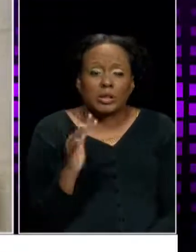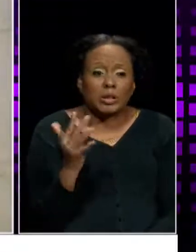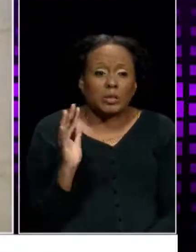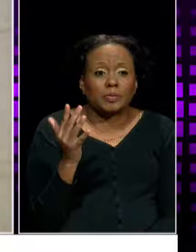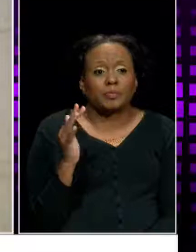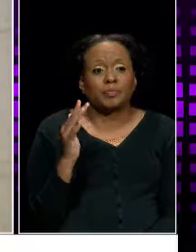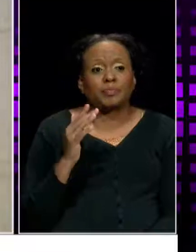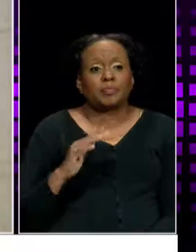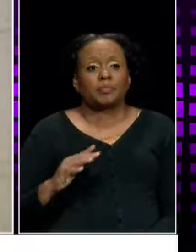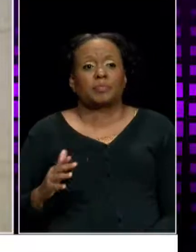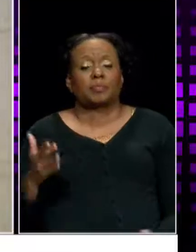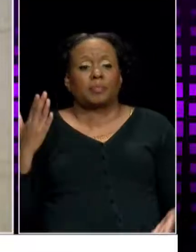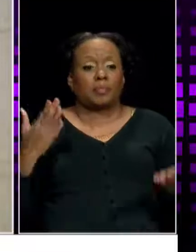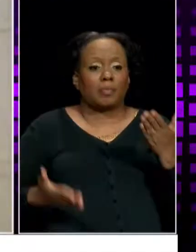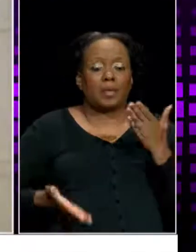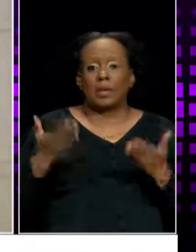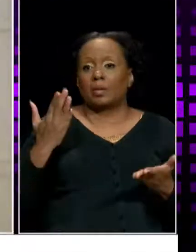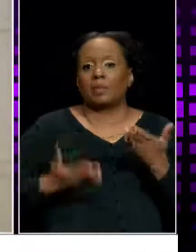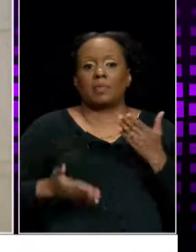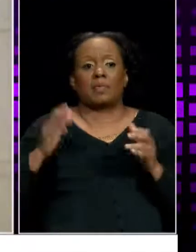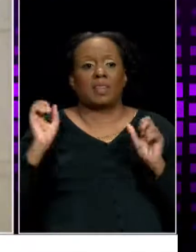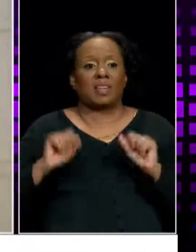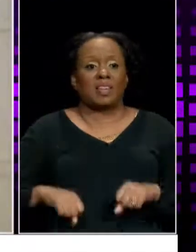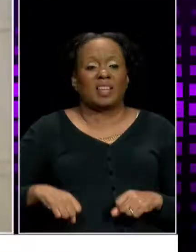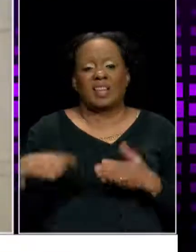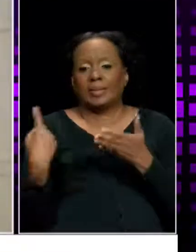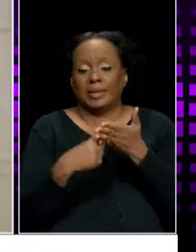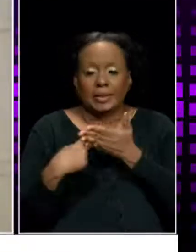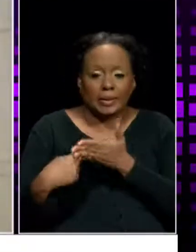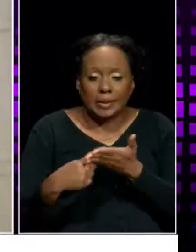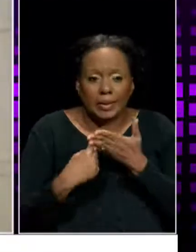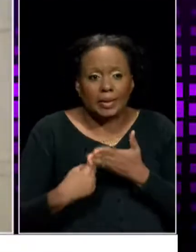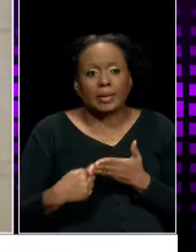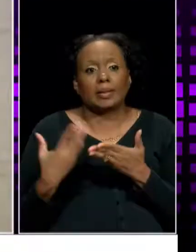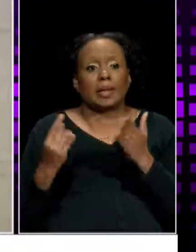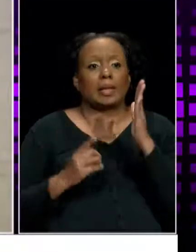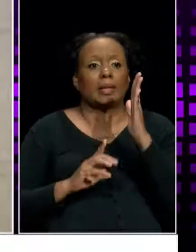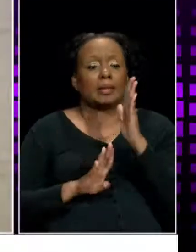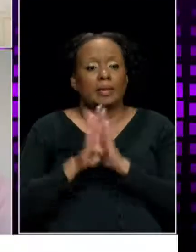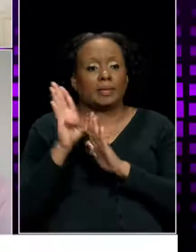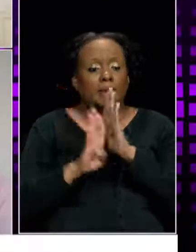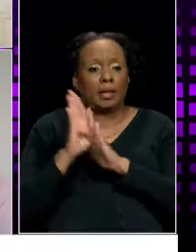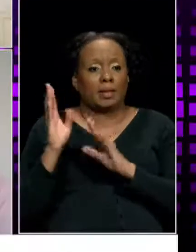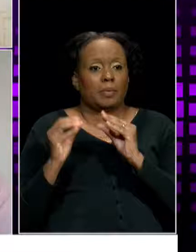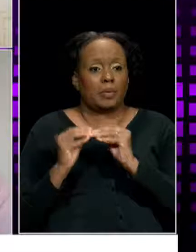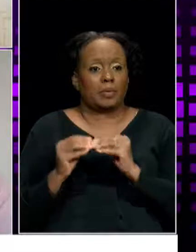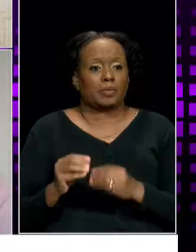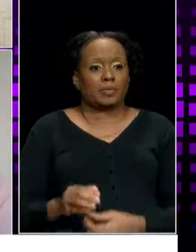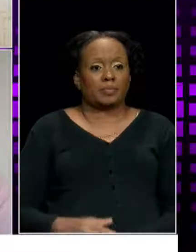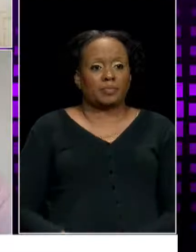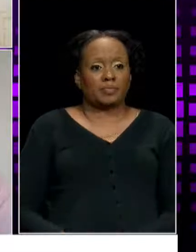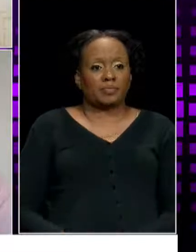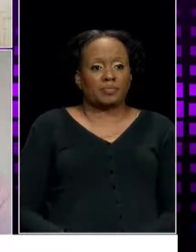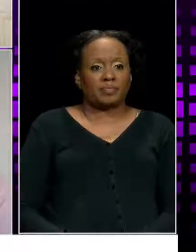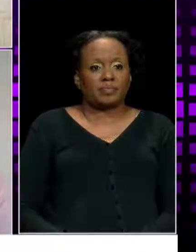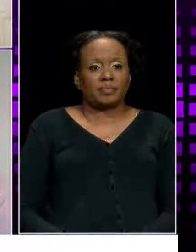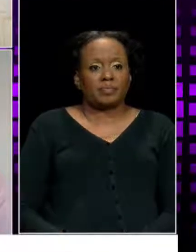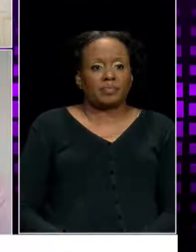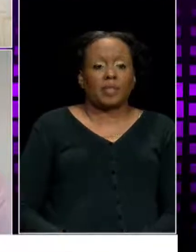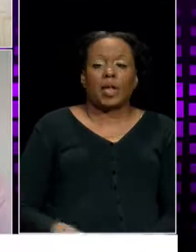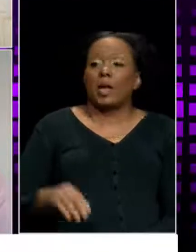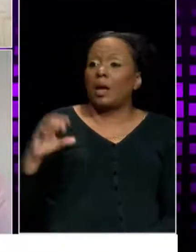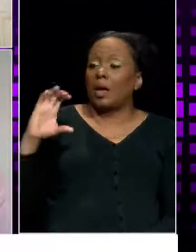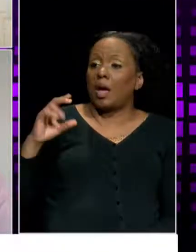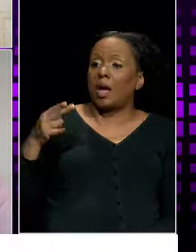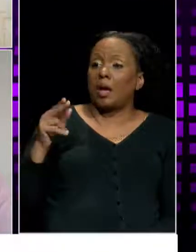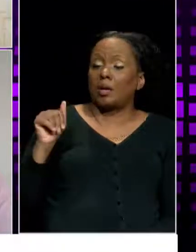that we can look into and try to probably hash out and develop. Mhm. So, Shade, what do you think? So